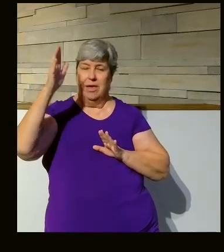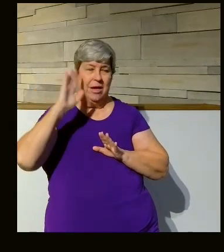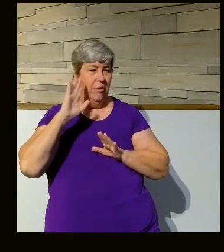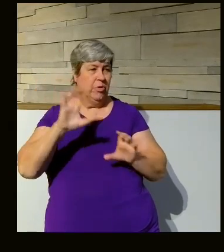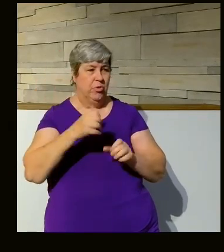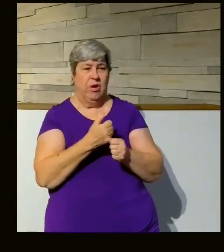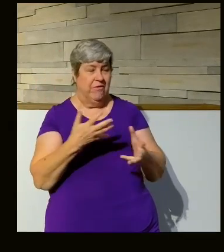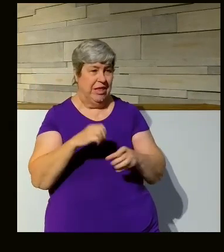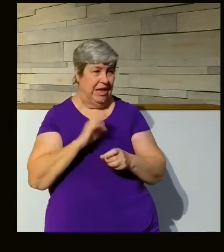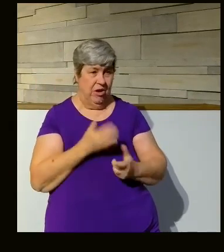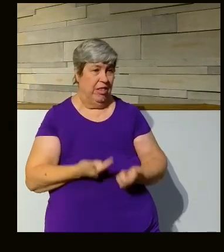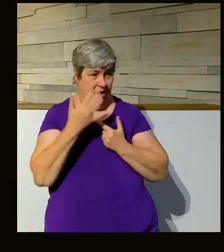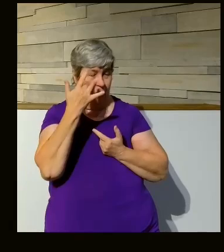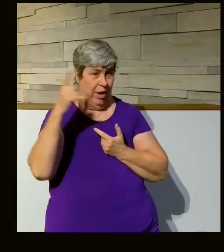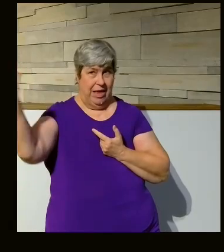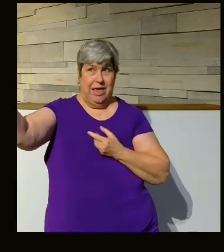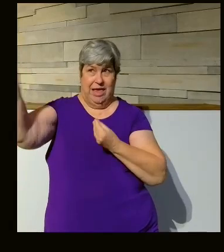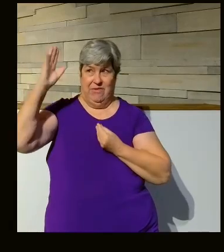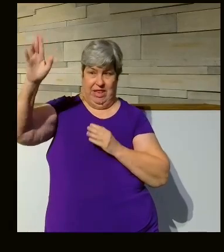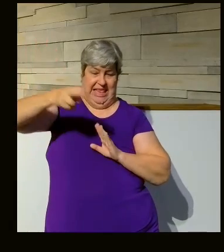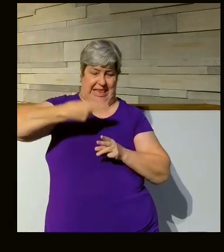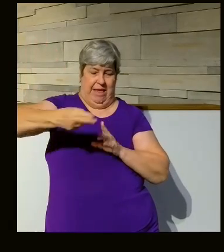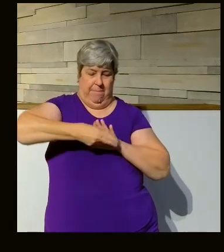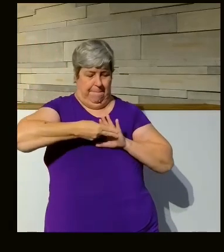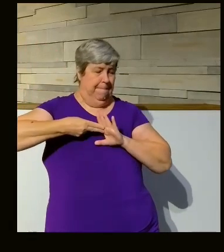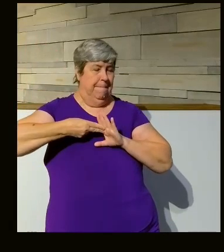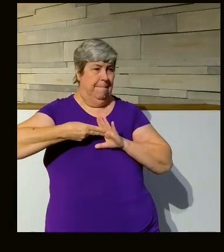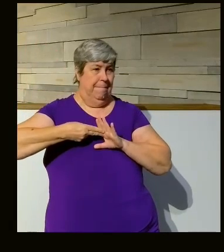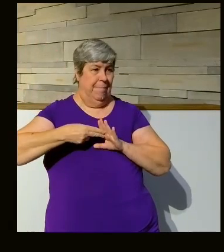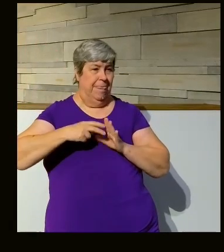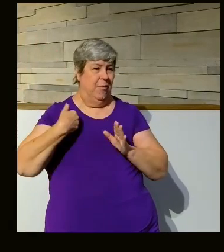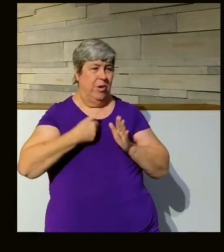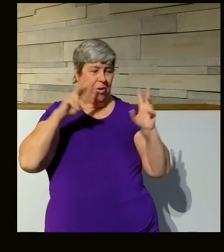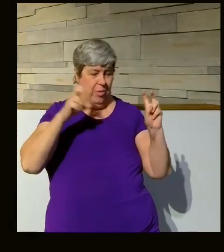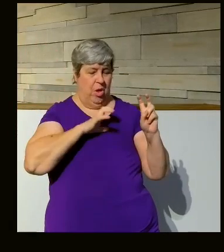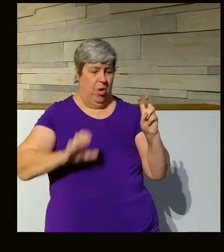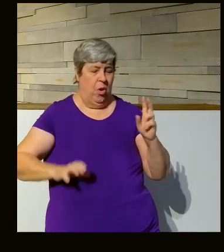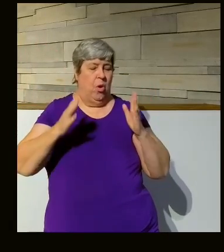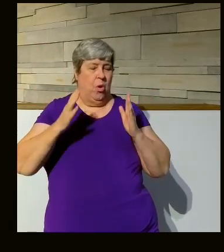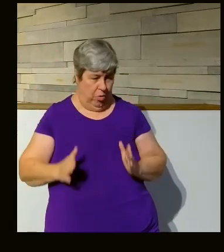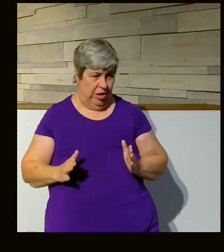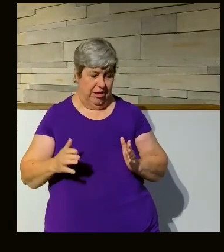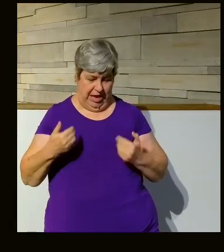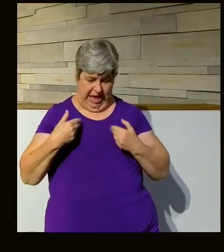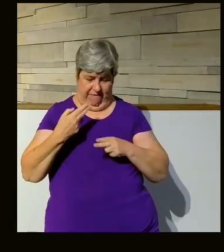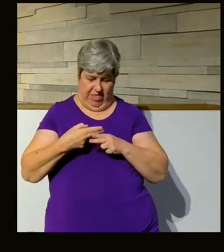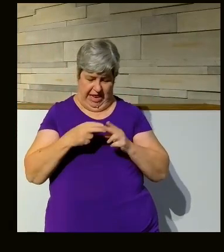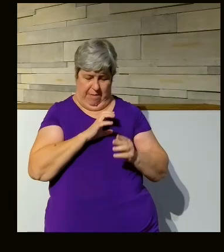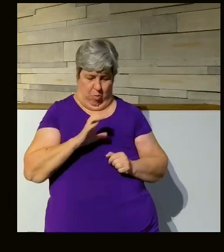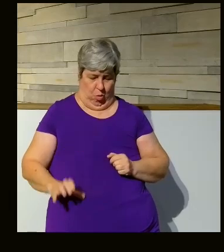this in our lives, folks, because he's putting his name on us. That's what it means to be Christian, to be Christ-like. I have taken on the name